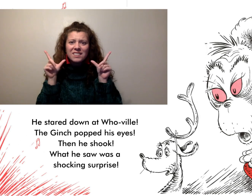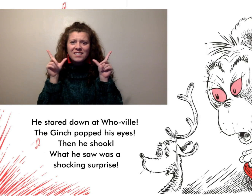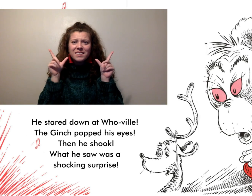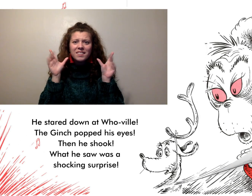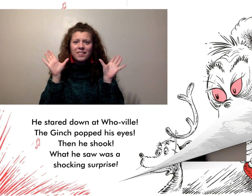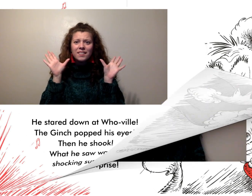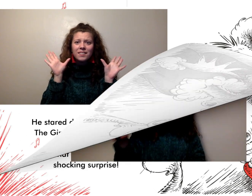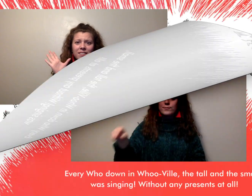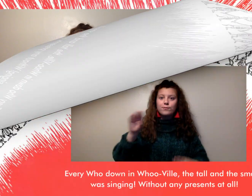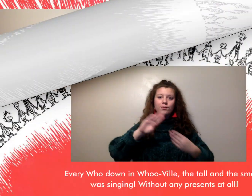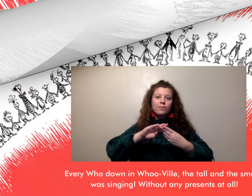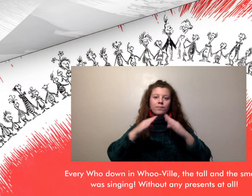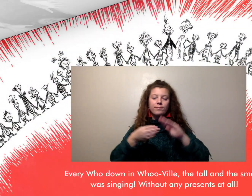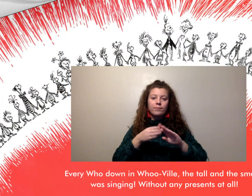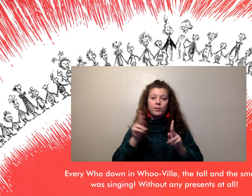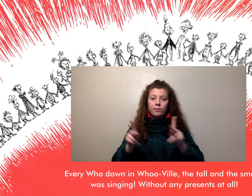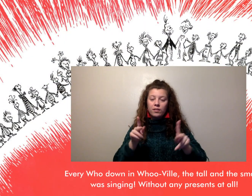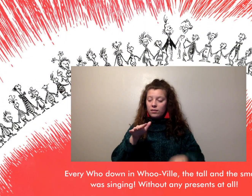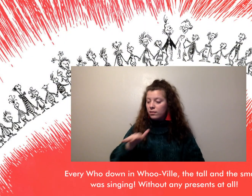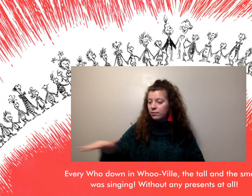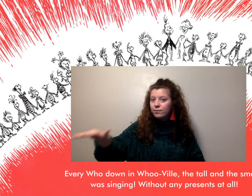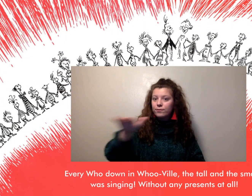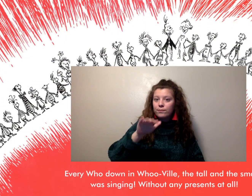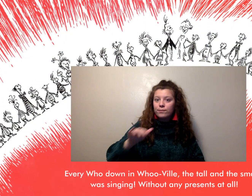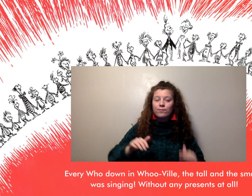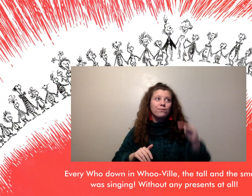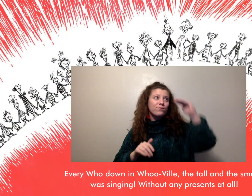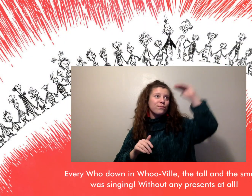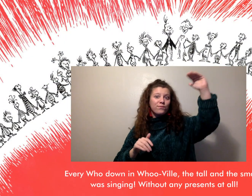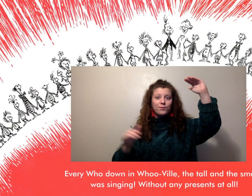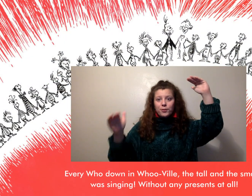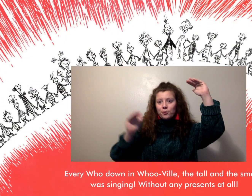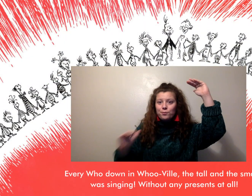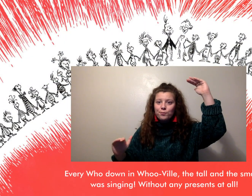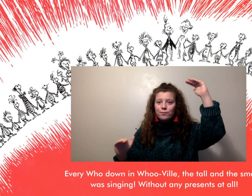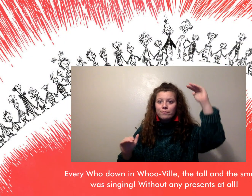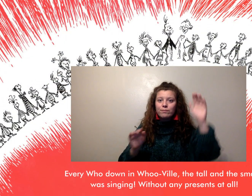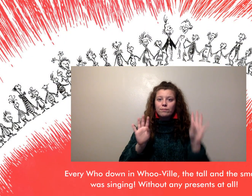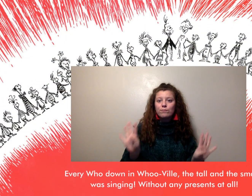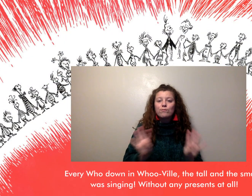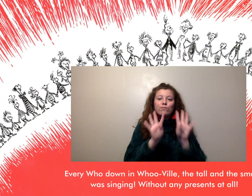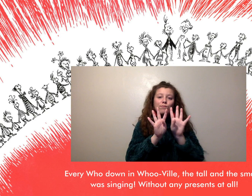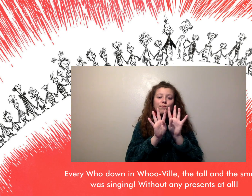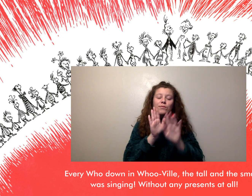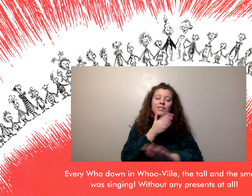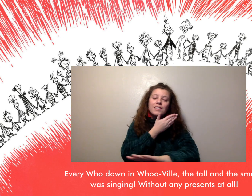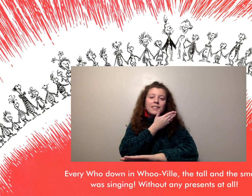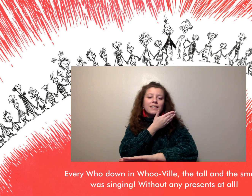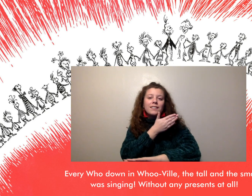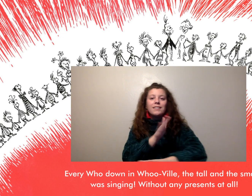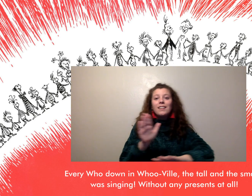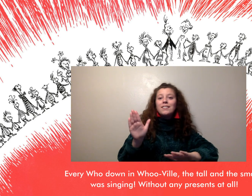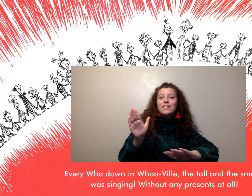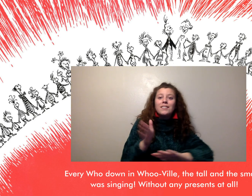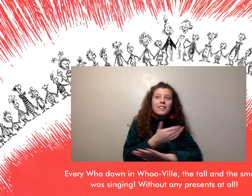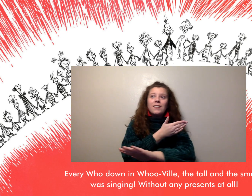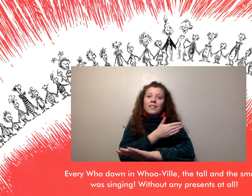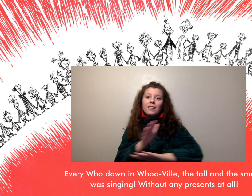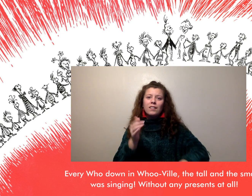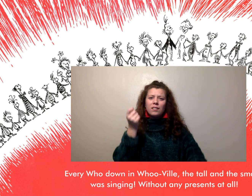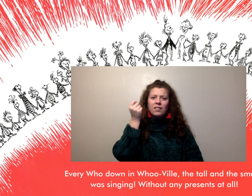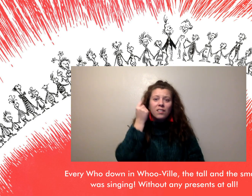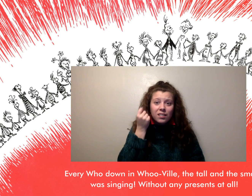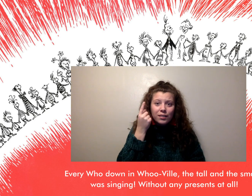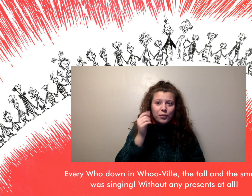shocking surprise. Every Who down in Whoville, the tall and the small, was singing without presents at